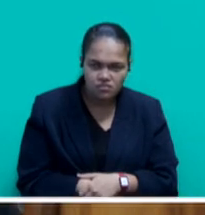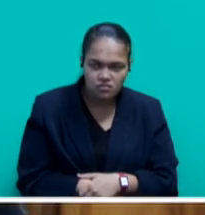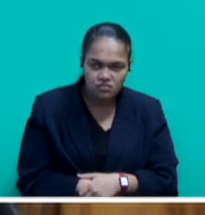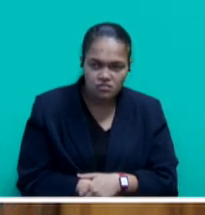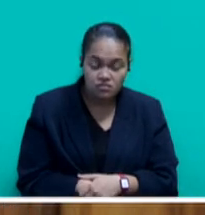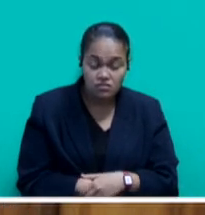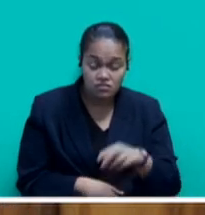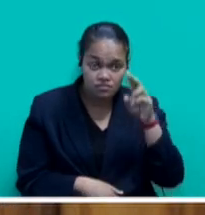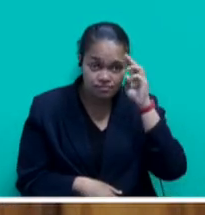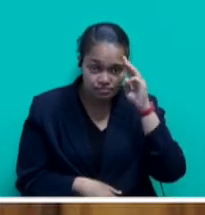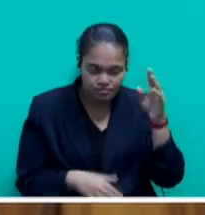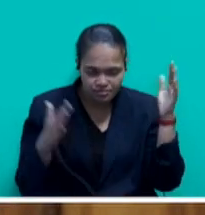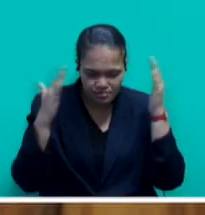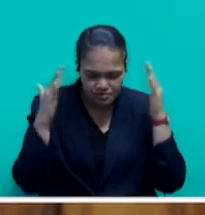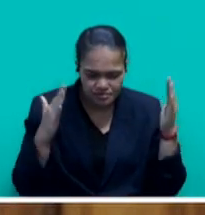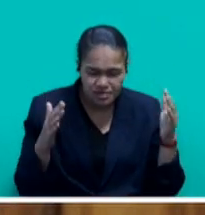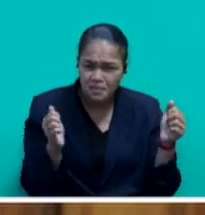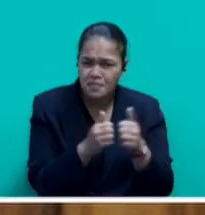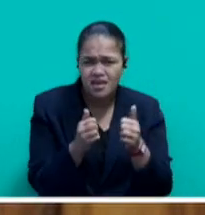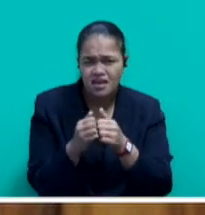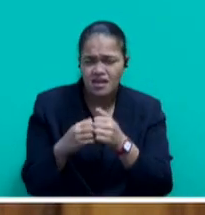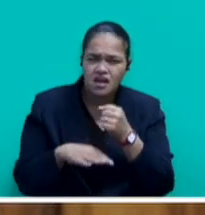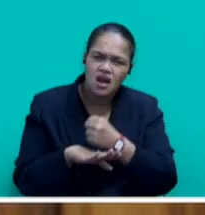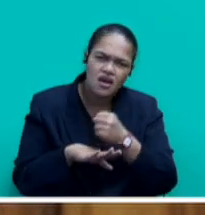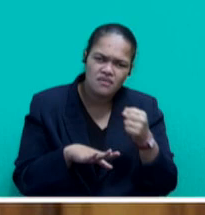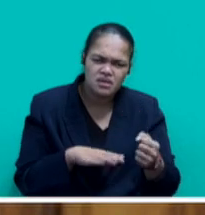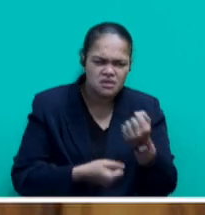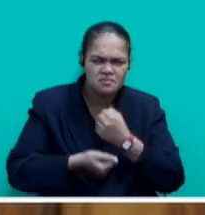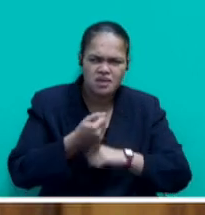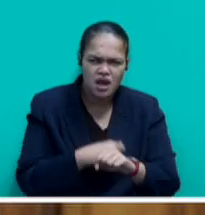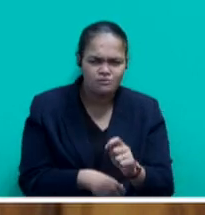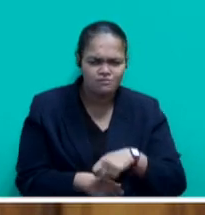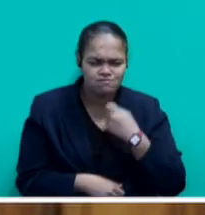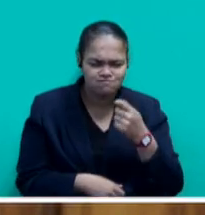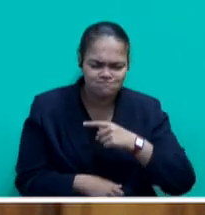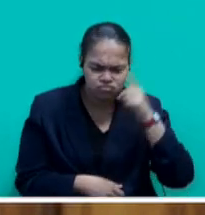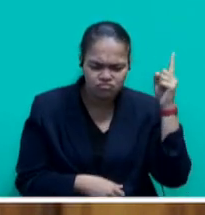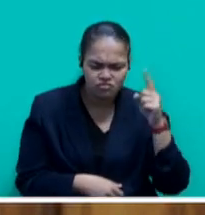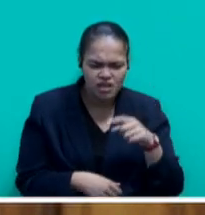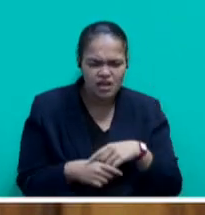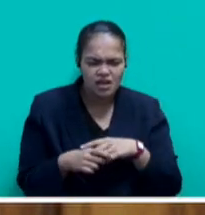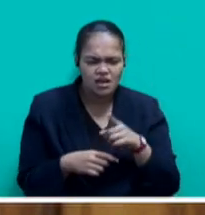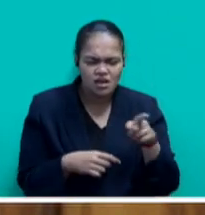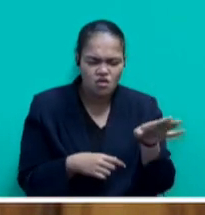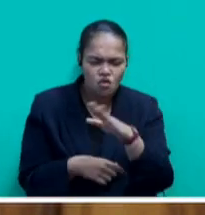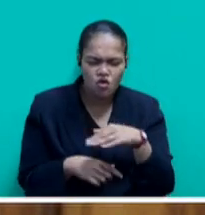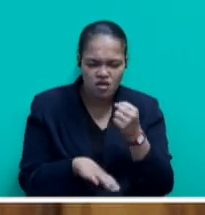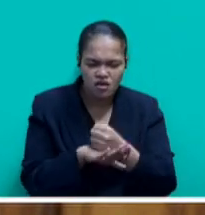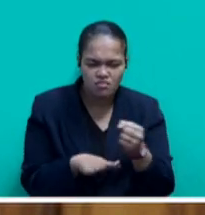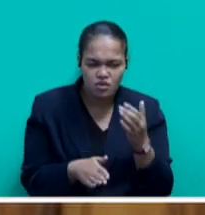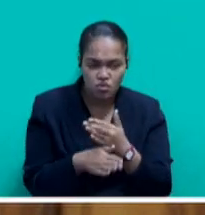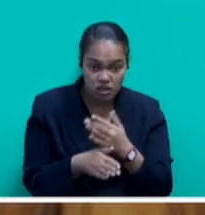Mr. Speaker, sir, many government workplaces became toxic, where civil servants were reprimanded if seen